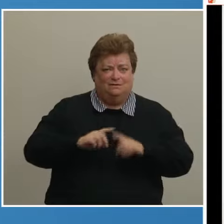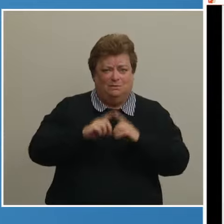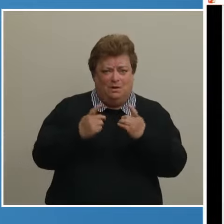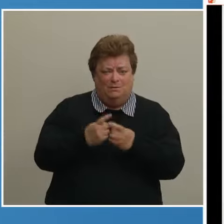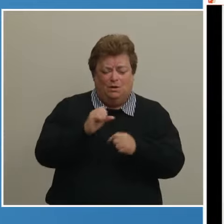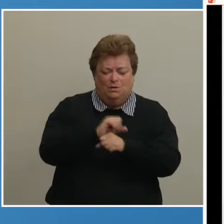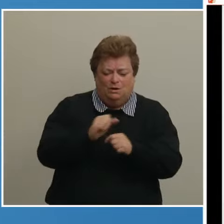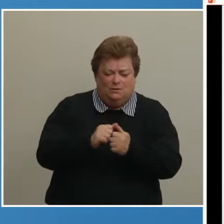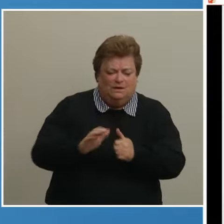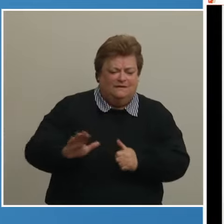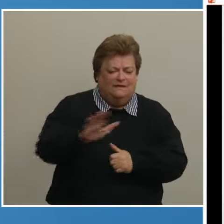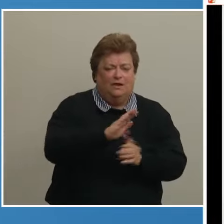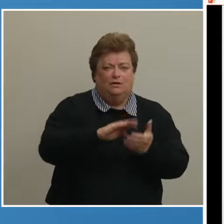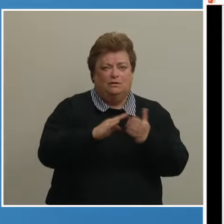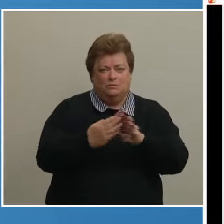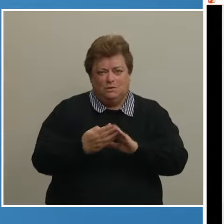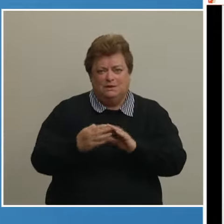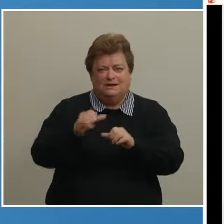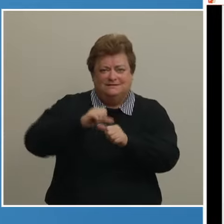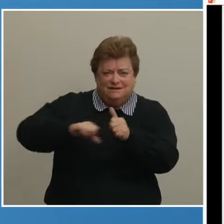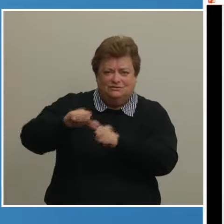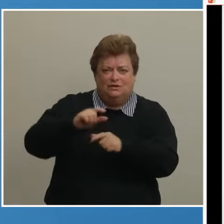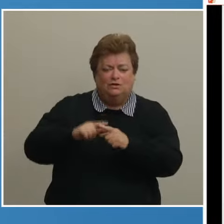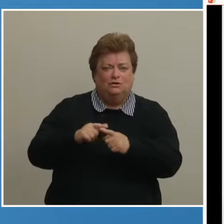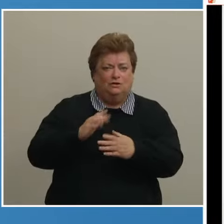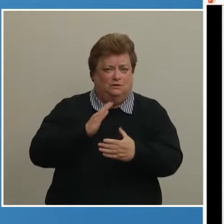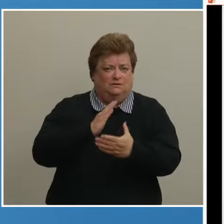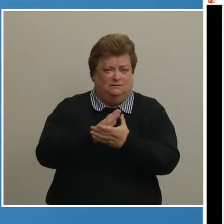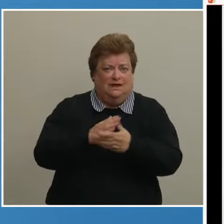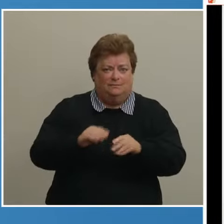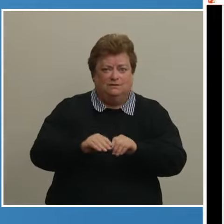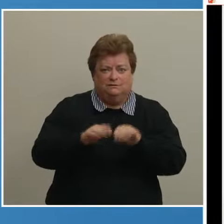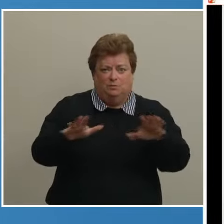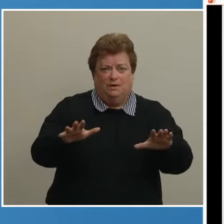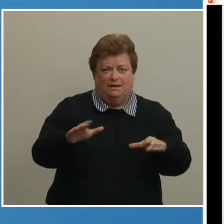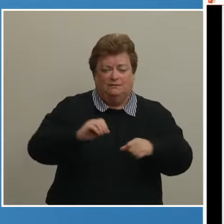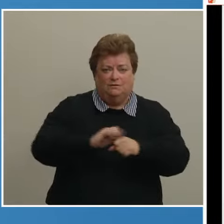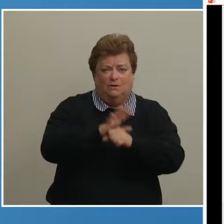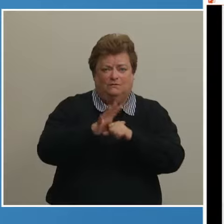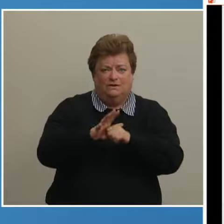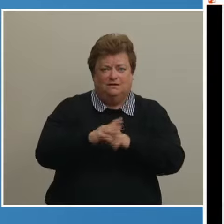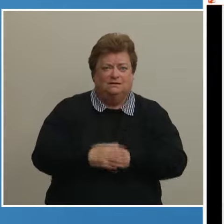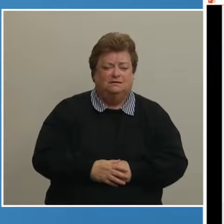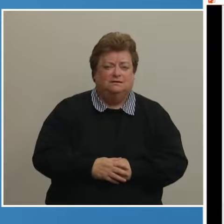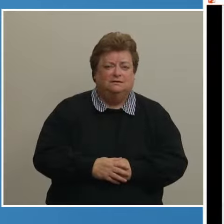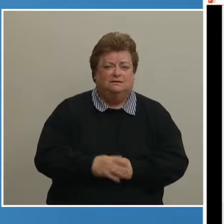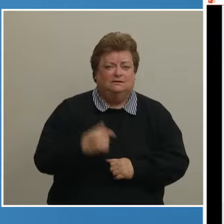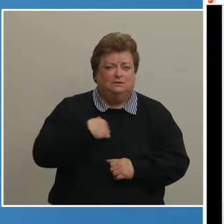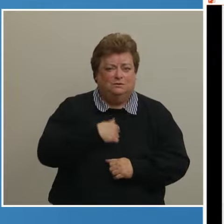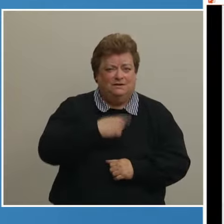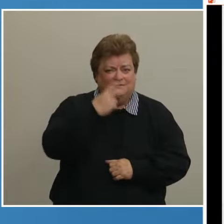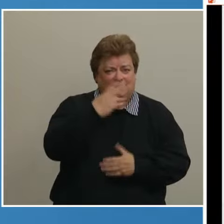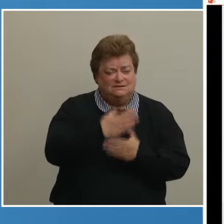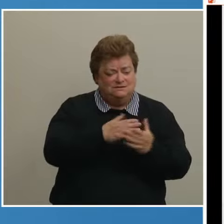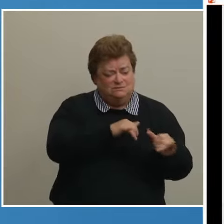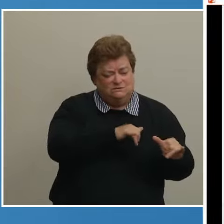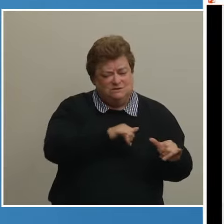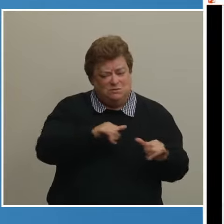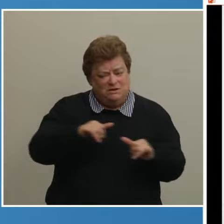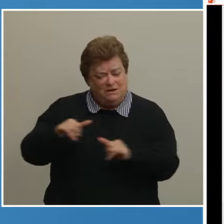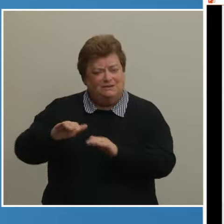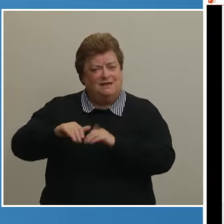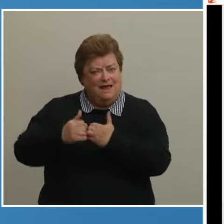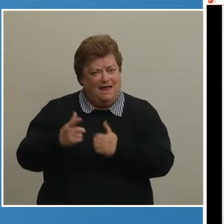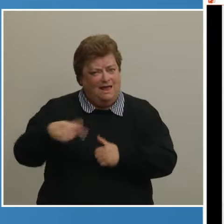their communities and with each other to help prevent the spread of COVID-19. We have seen some similarities in how local